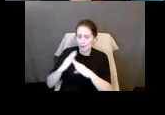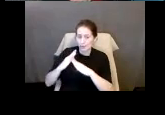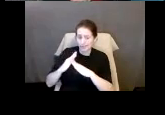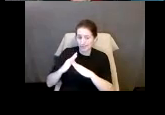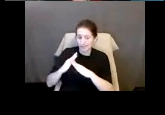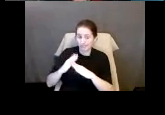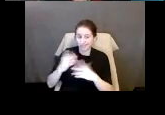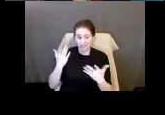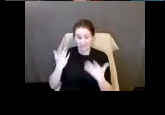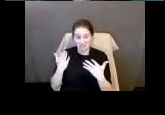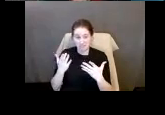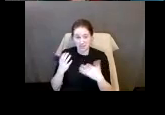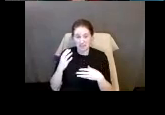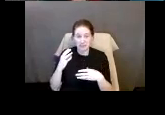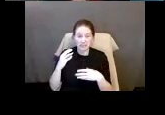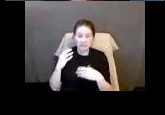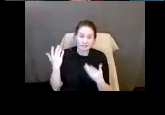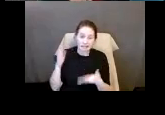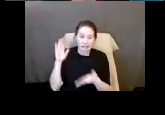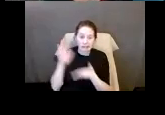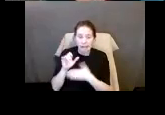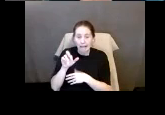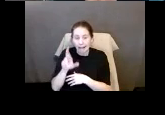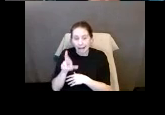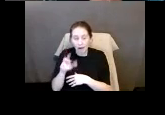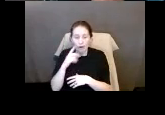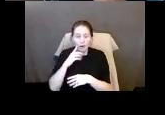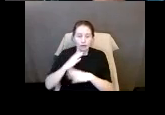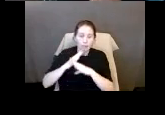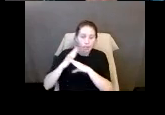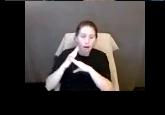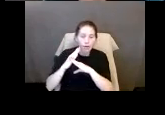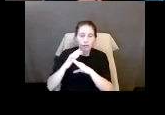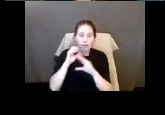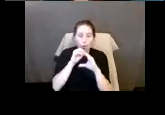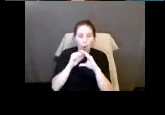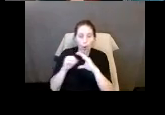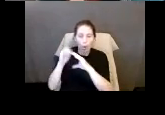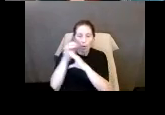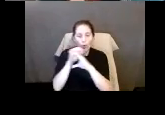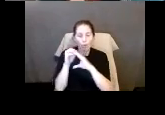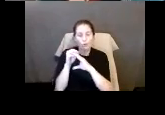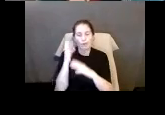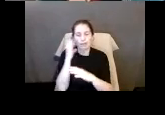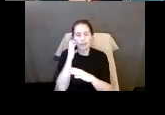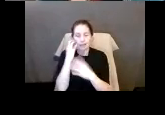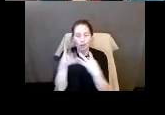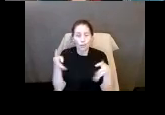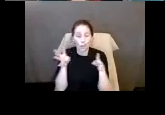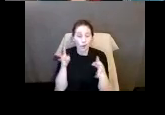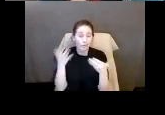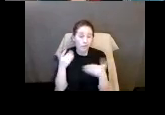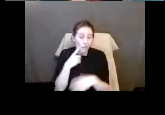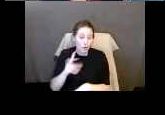might include having less air to get to it, and thus the plugging up of the holes and having thicker walls. Water